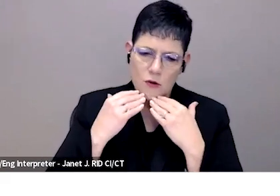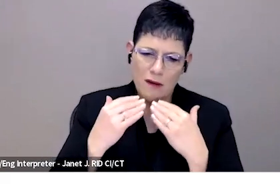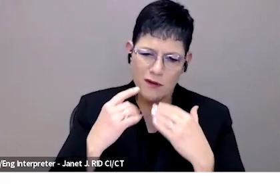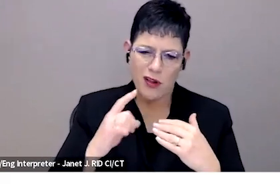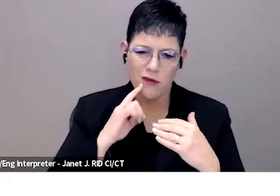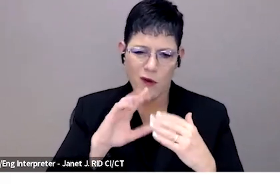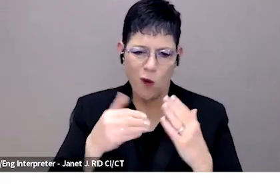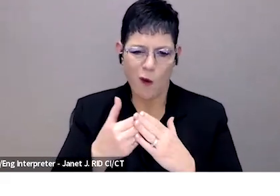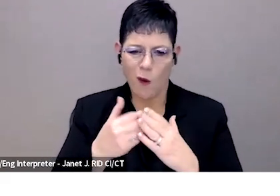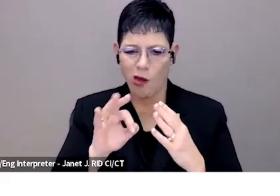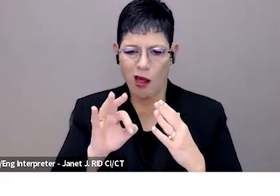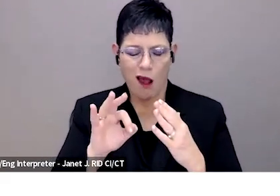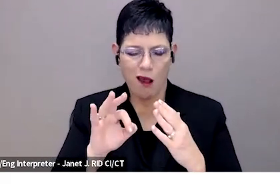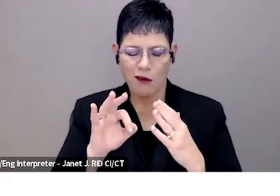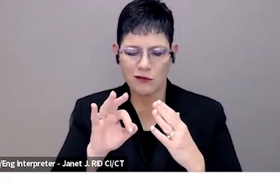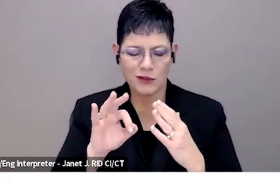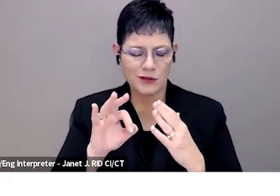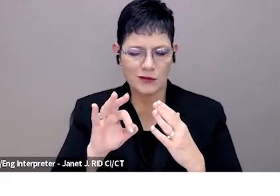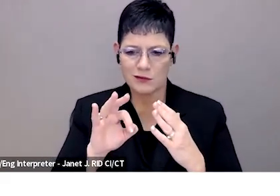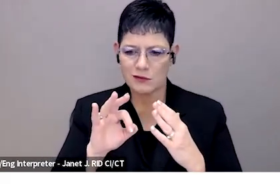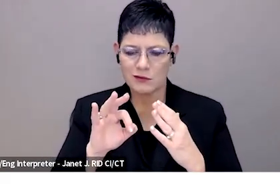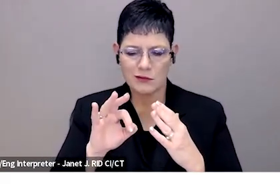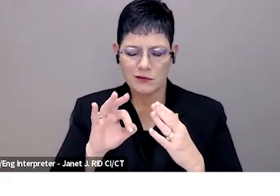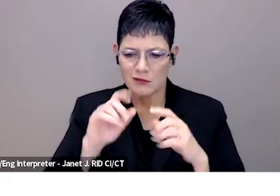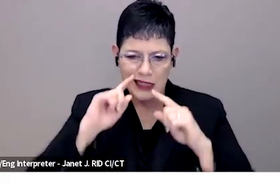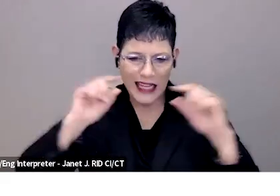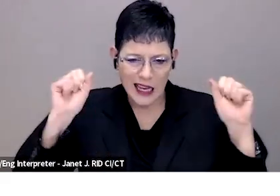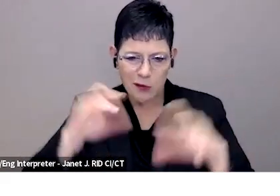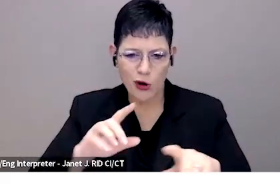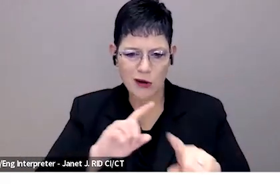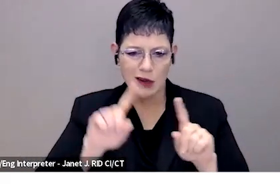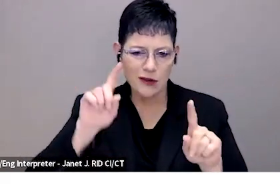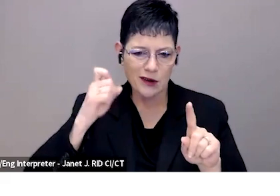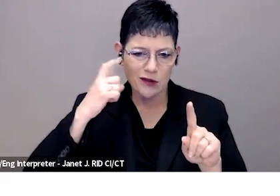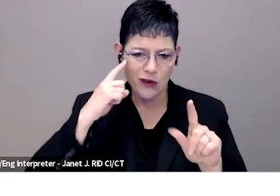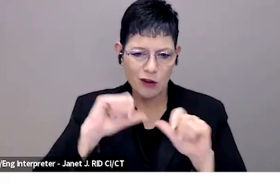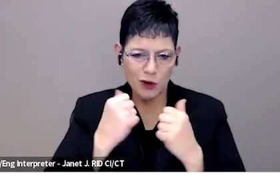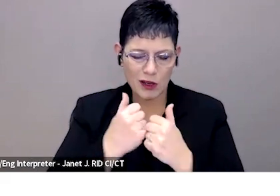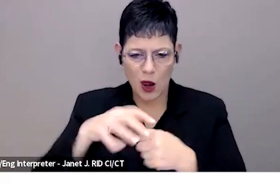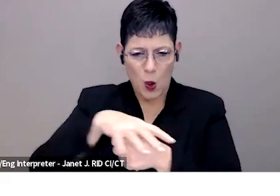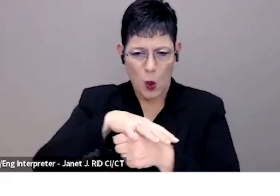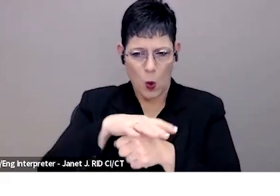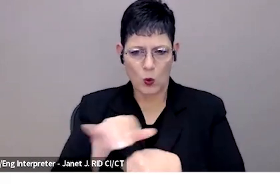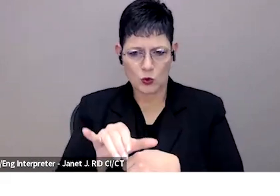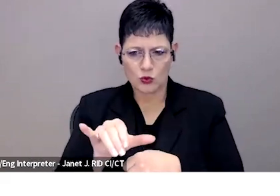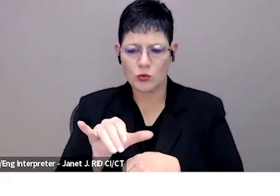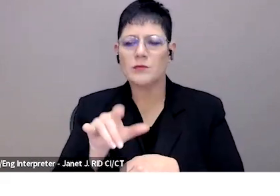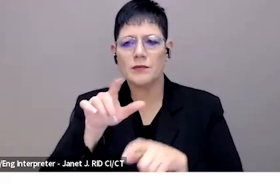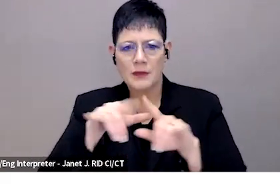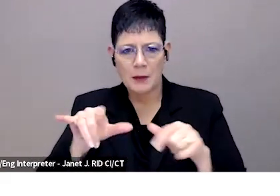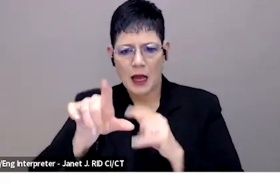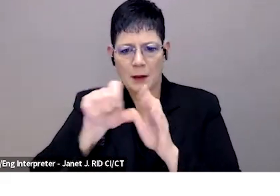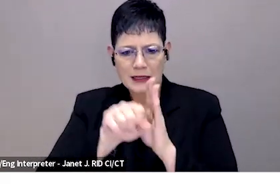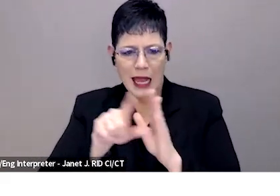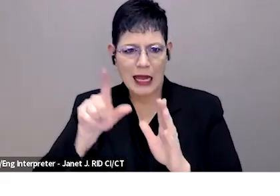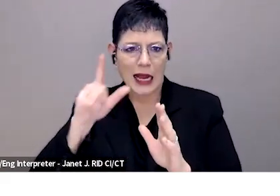for all of the input from the different federal agencies as well as local. And in working with the state of California